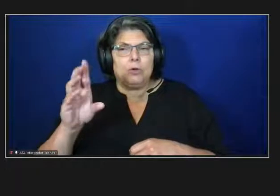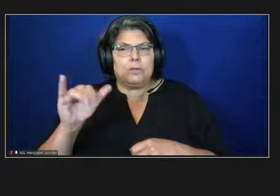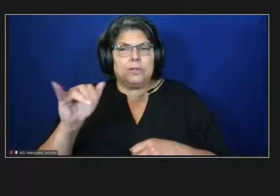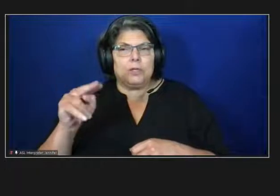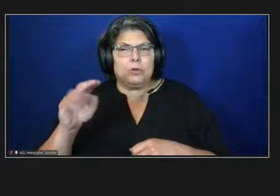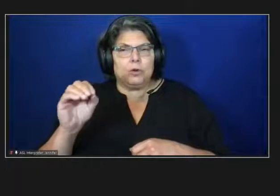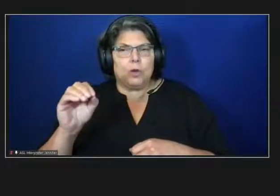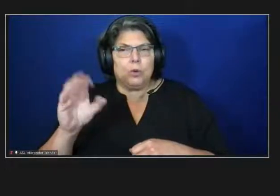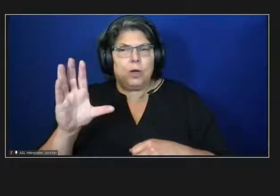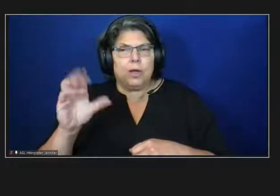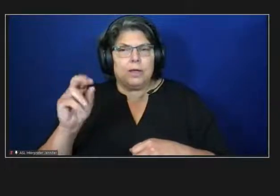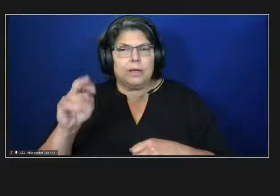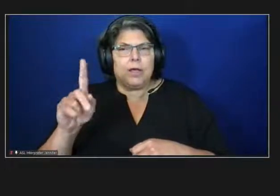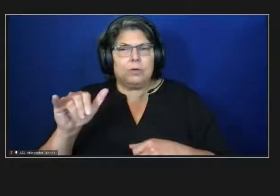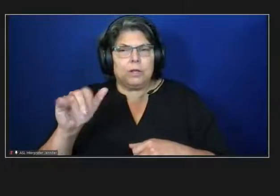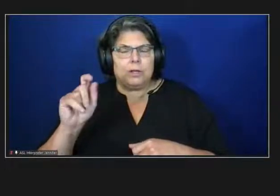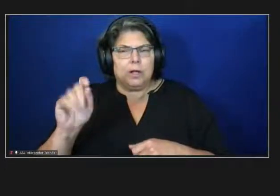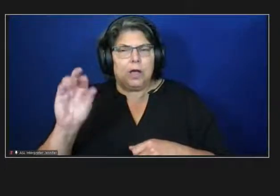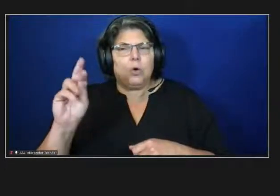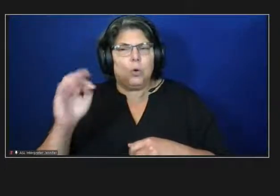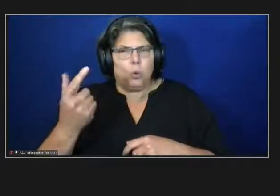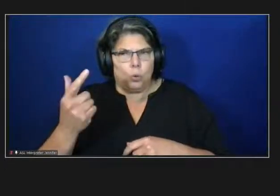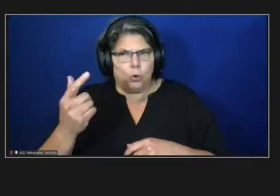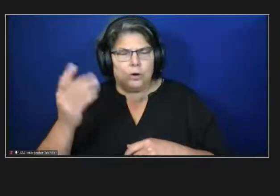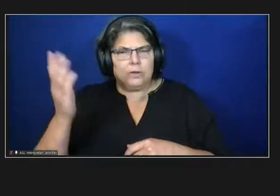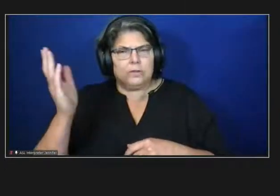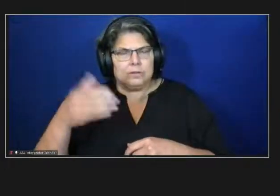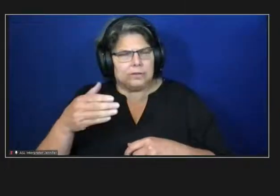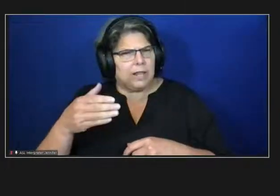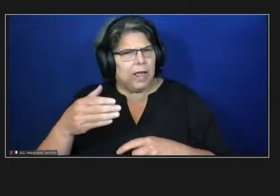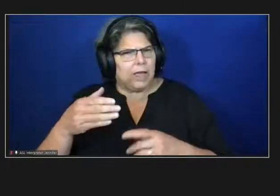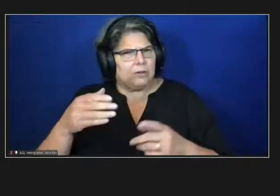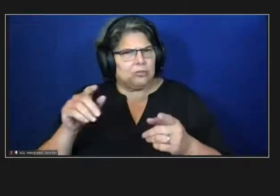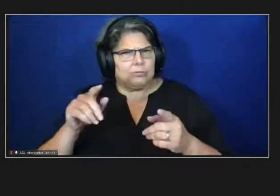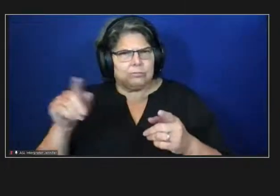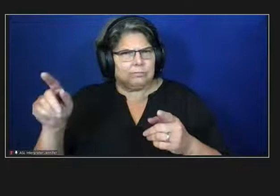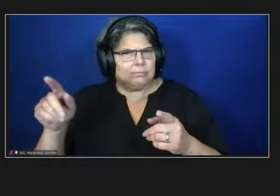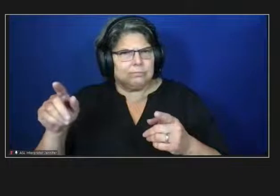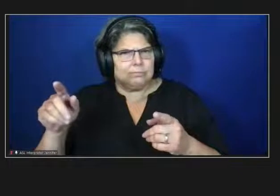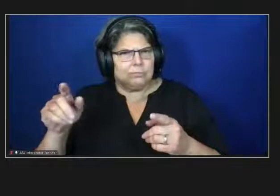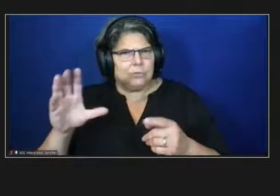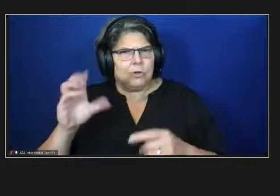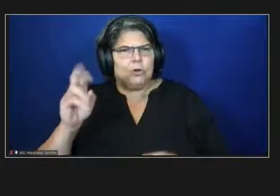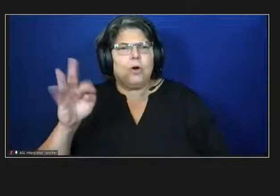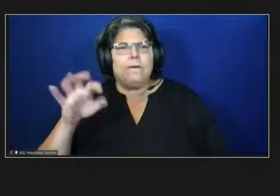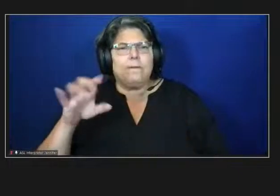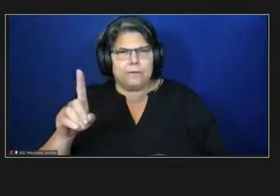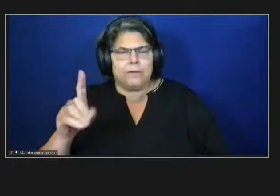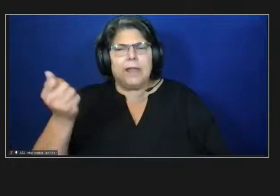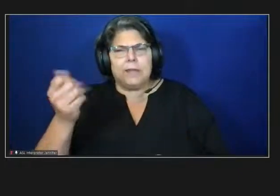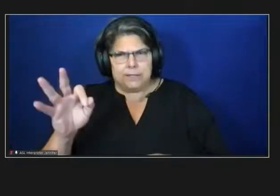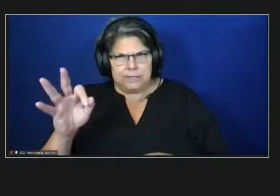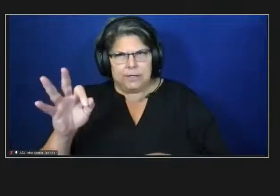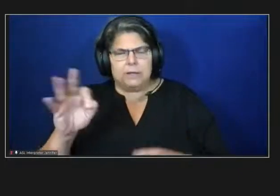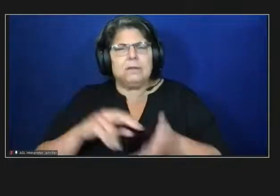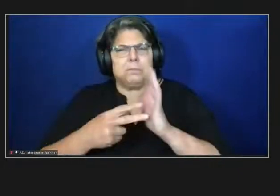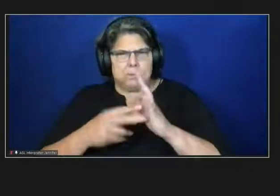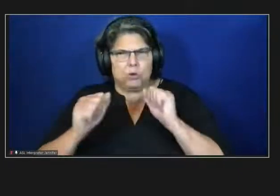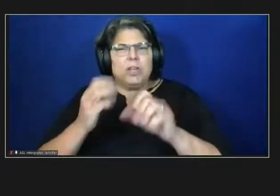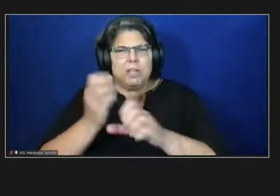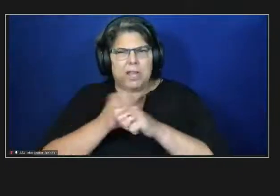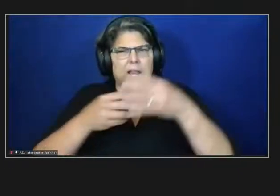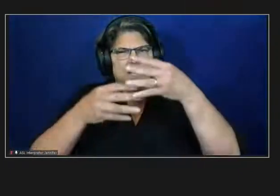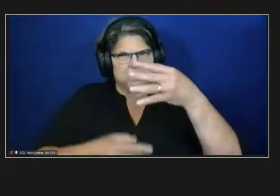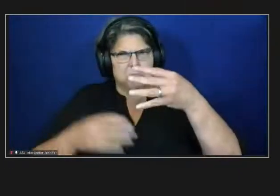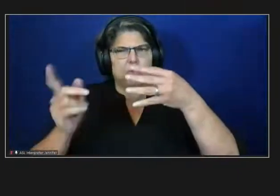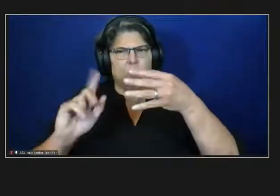mendocinocounty.org/COVID-19 has all of those locations listed, as well as times and addresses. And don't forget about vaccines.gov. Vaccines.gov will